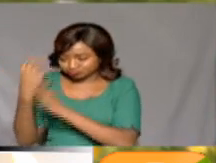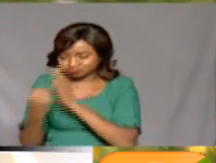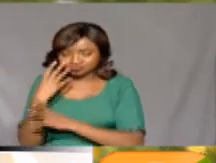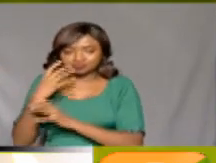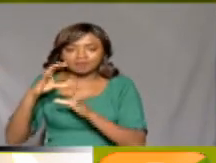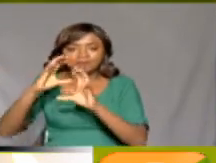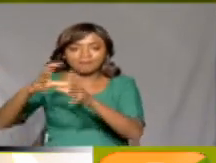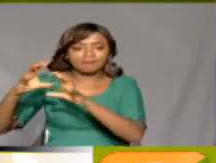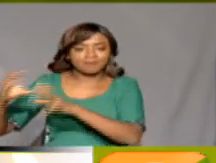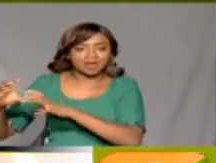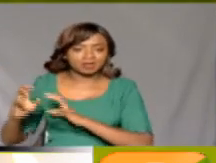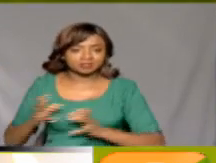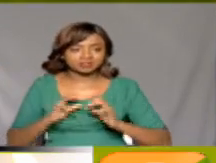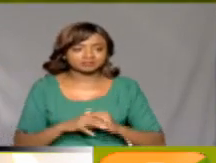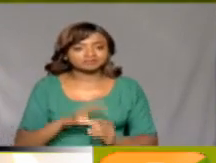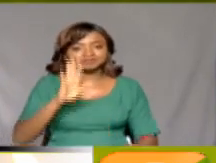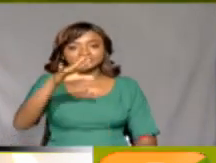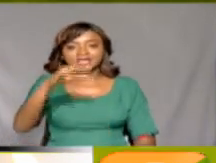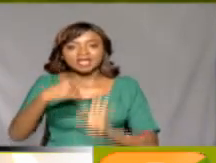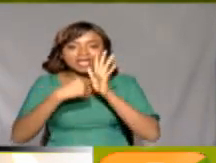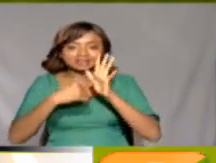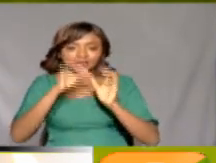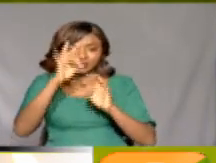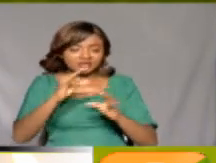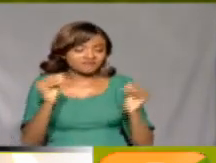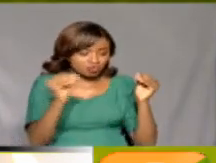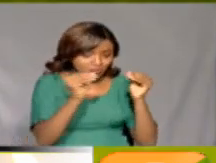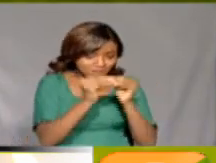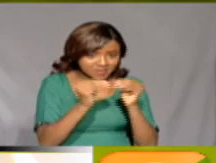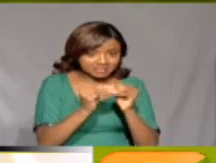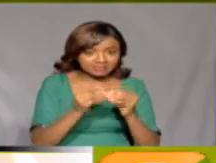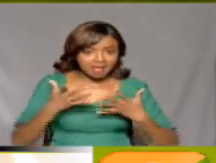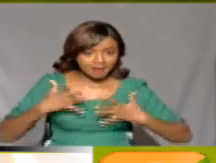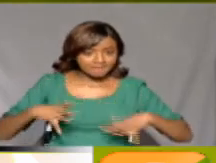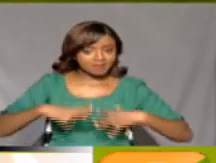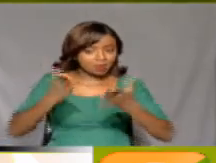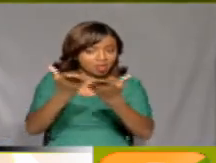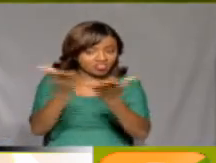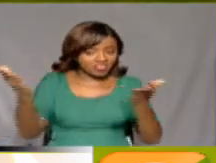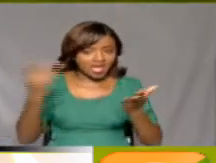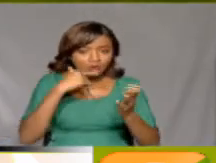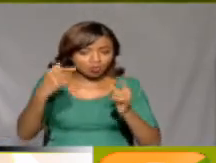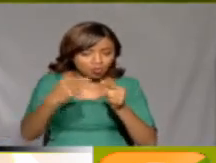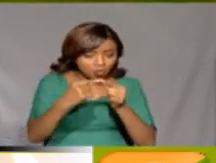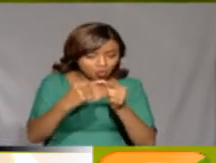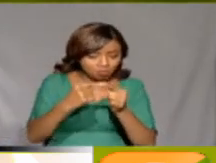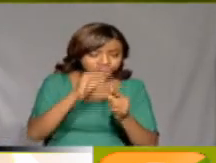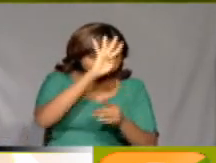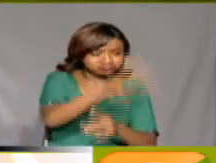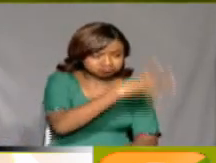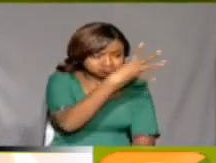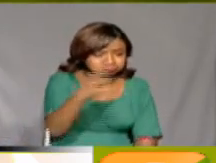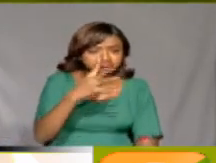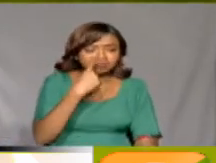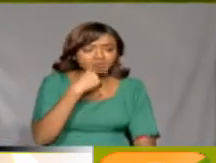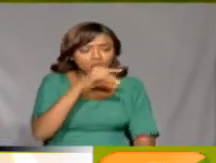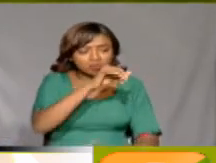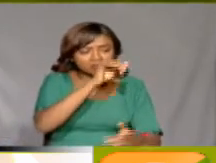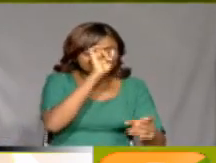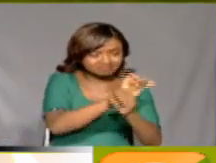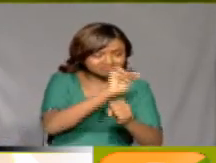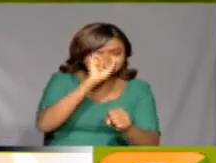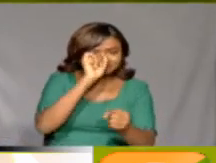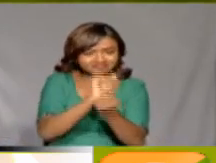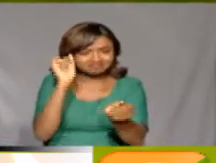democracy. So if you were to meet the children of those who were in opposition then, who were detained, who suffered, who